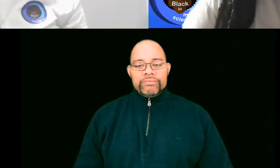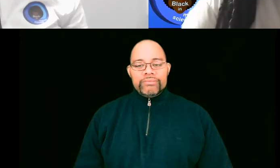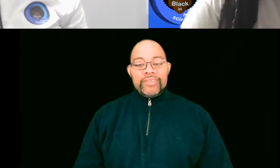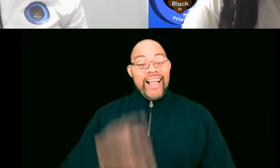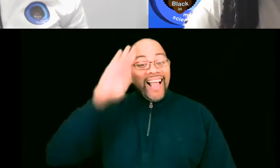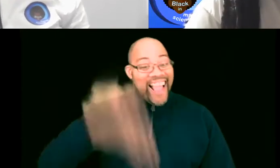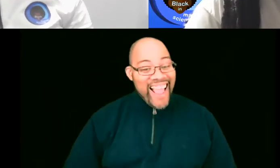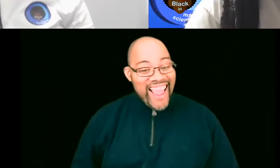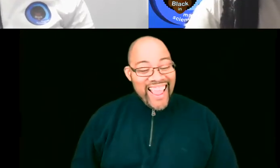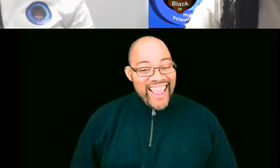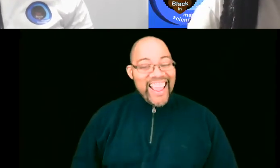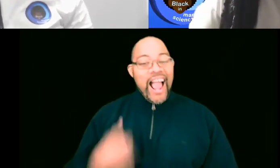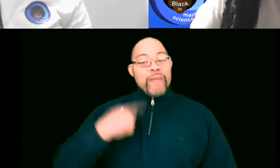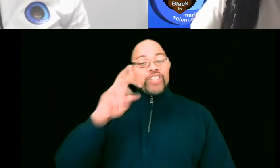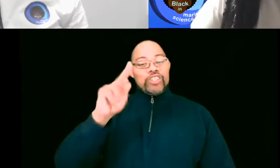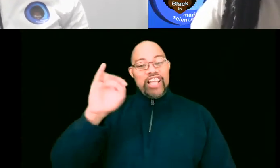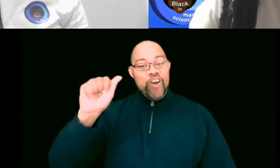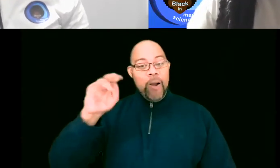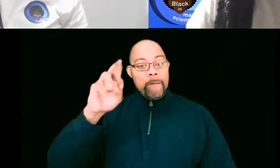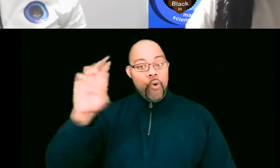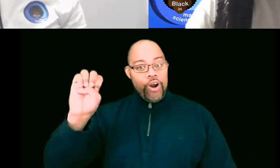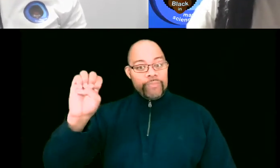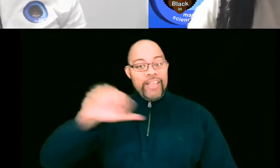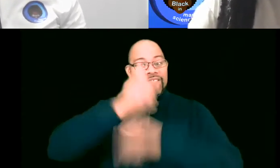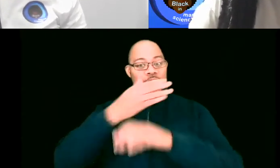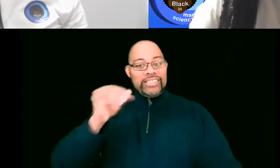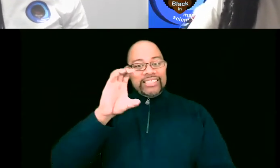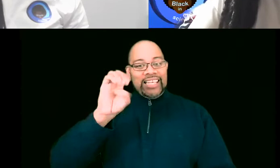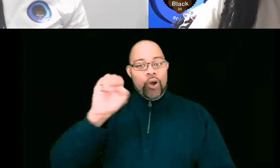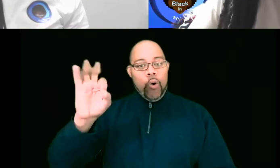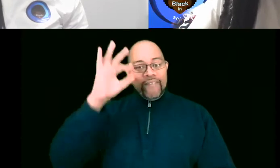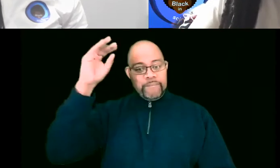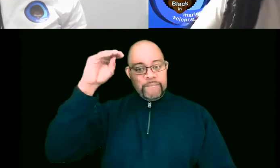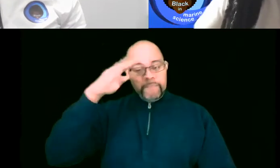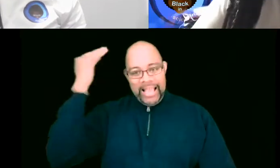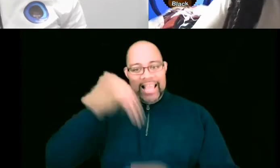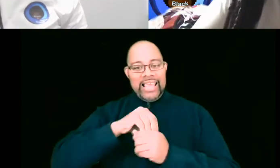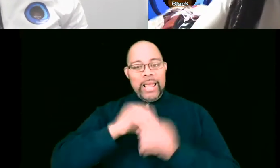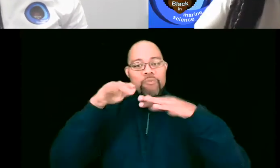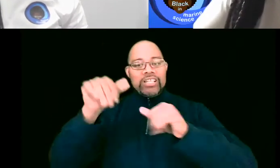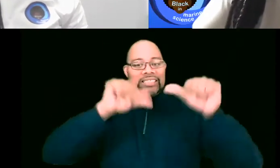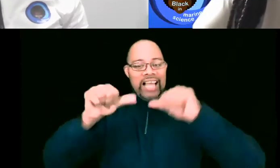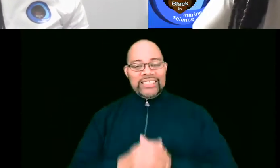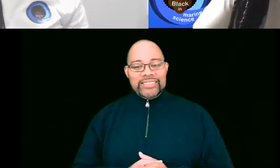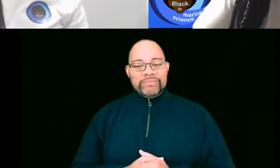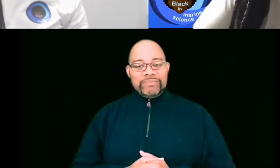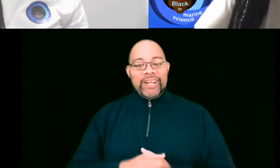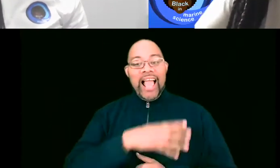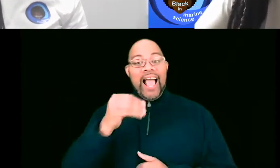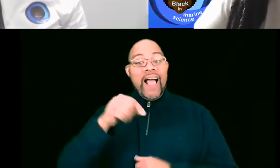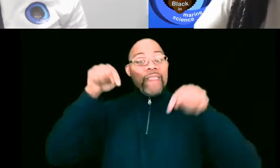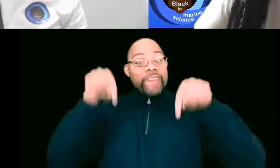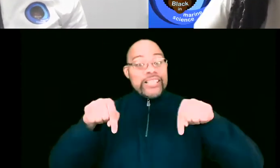Hey y'all, I'm Dr. Tierra Moore, founder and CEO of Black and Marine Science. And this